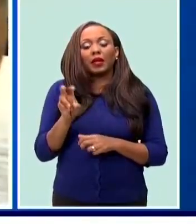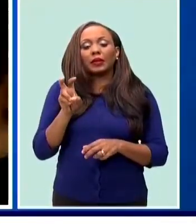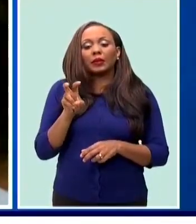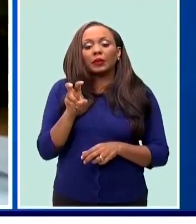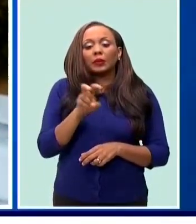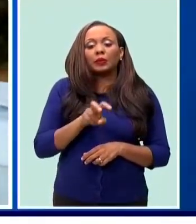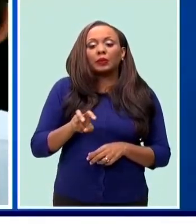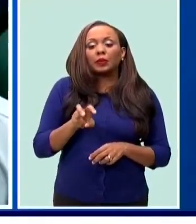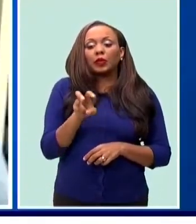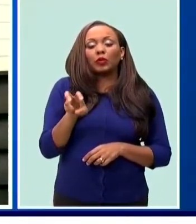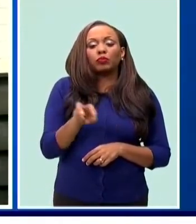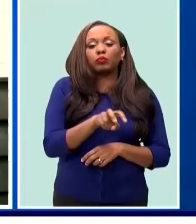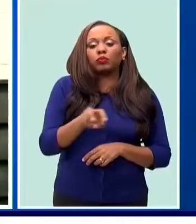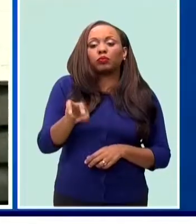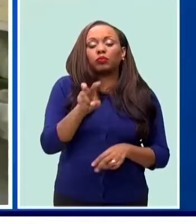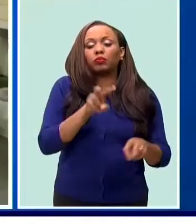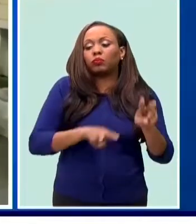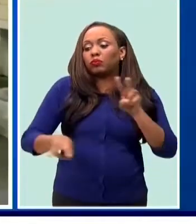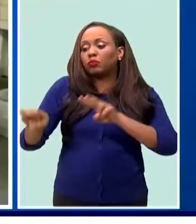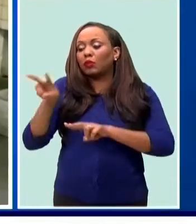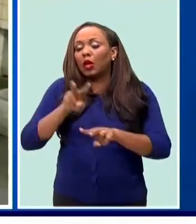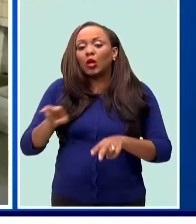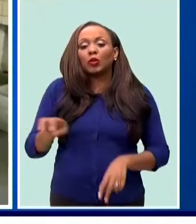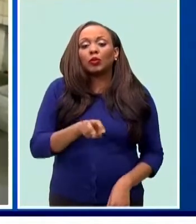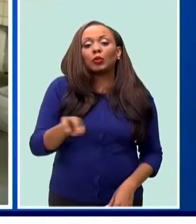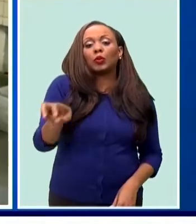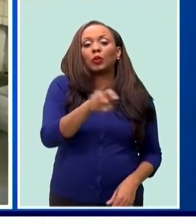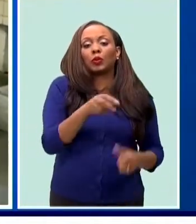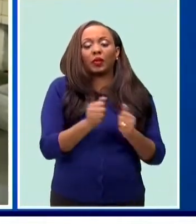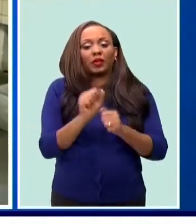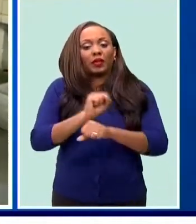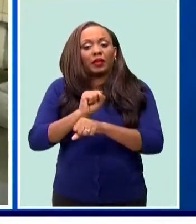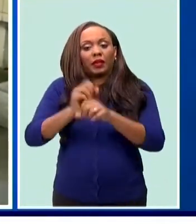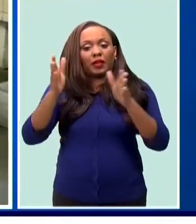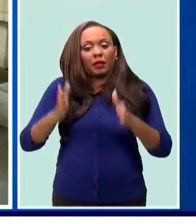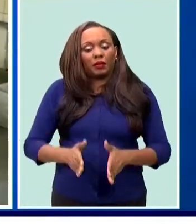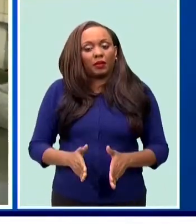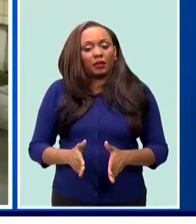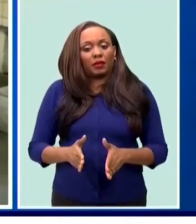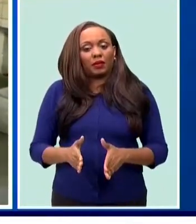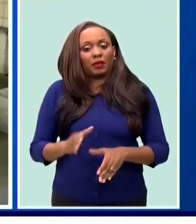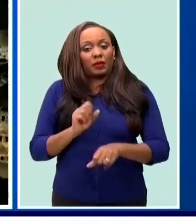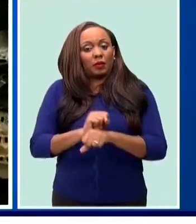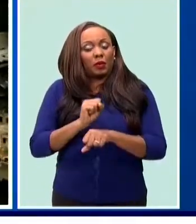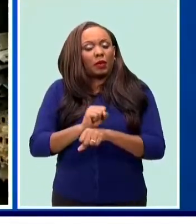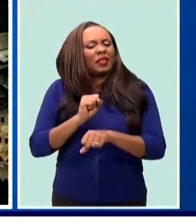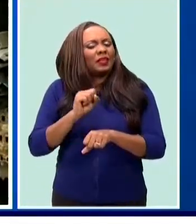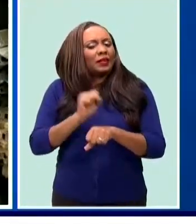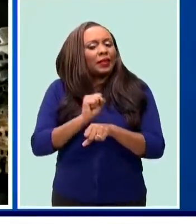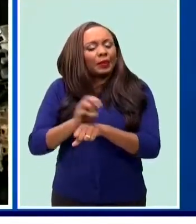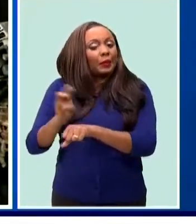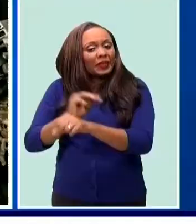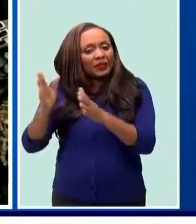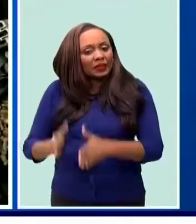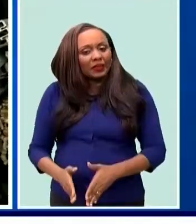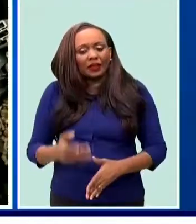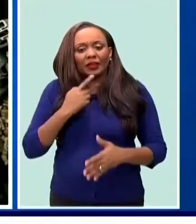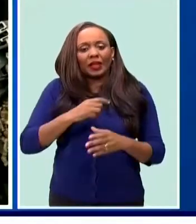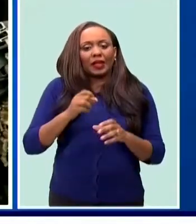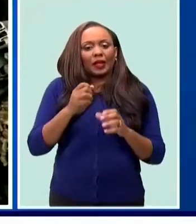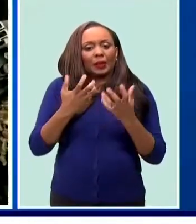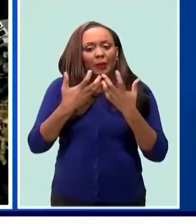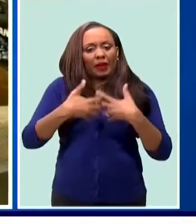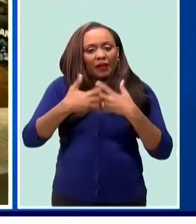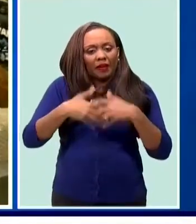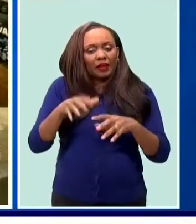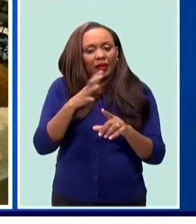location with Labour Minister Colin Jordan and ministry officials earlier this week. He says in a manufacturing environment, productivity